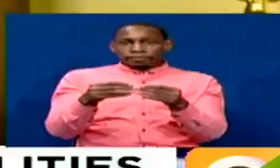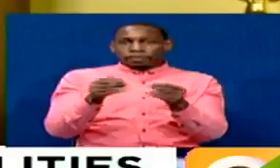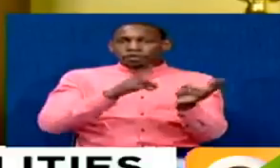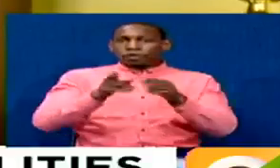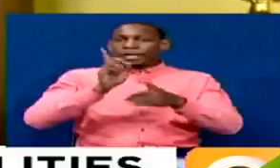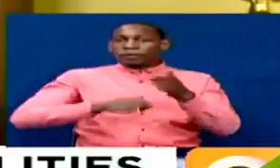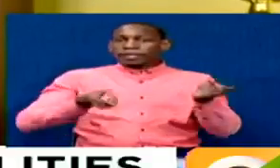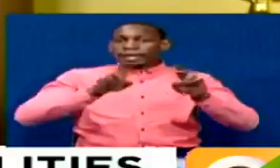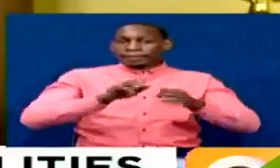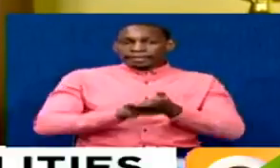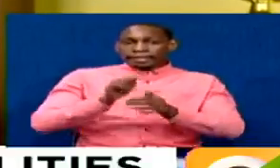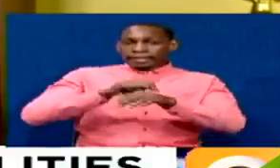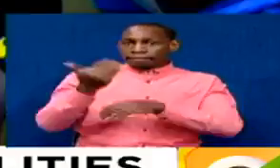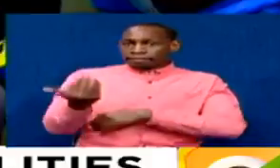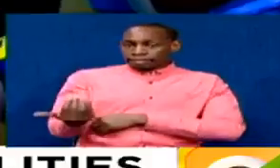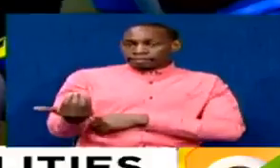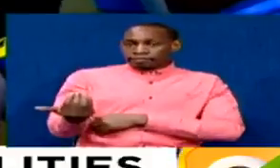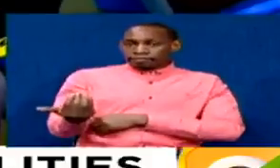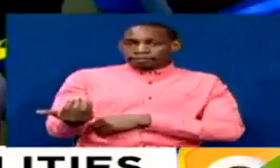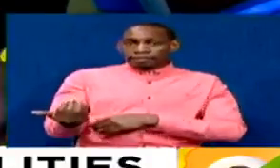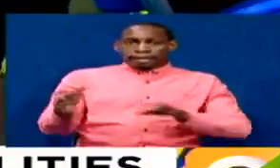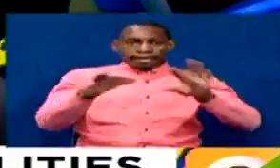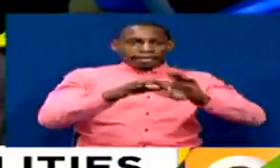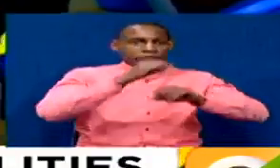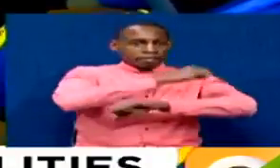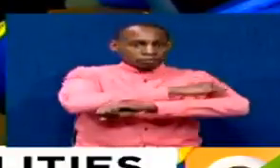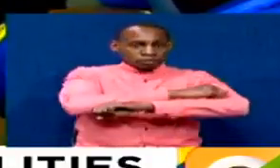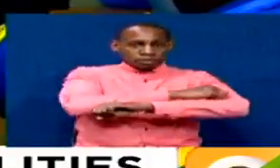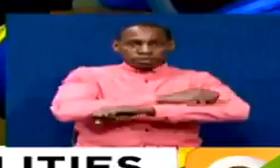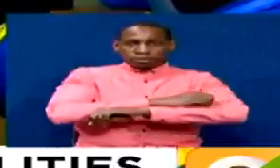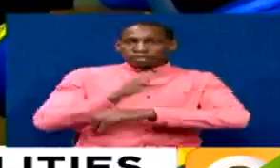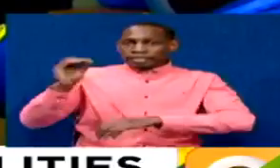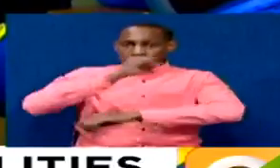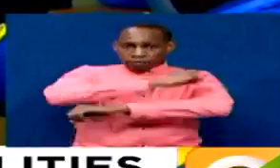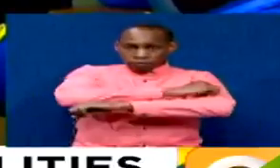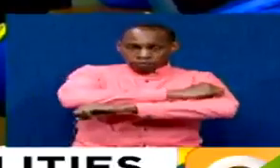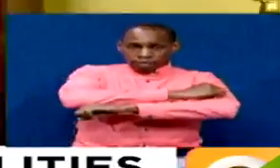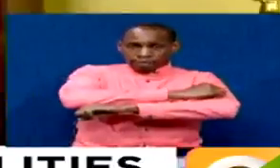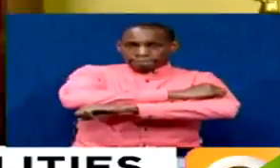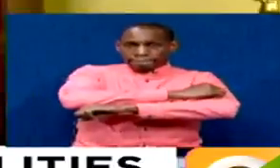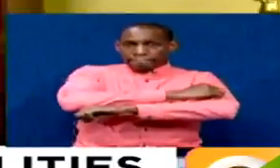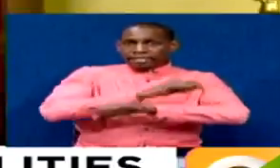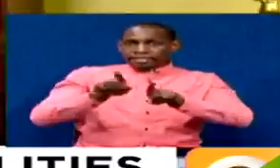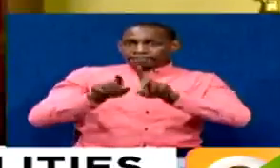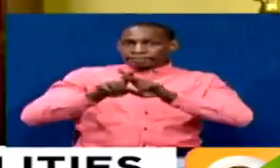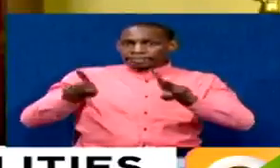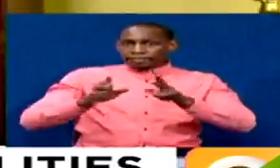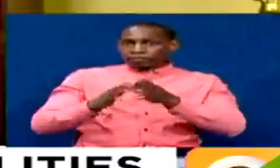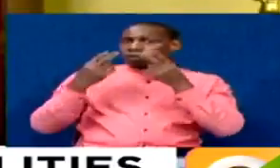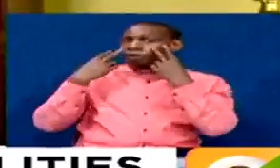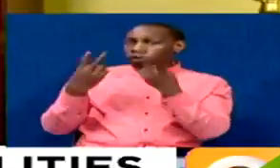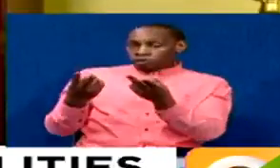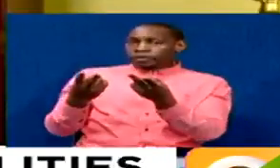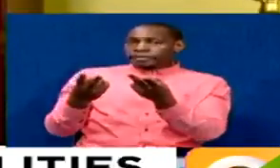is that once the child joins school at the kindergarten and you start